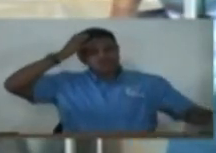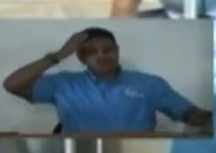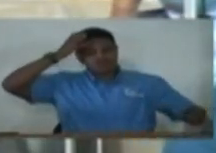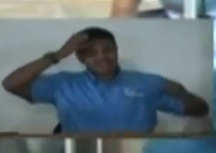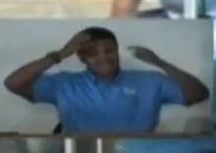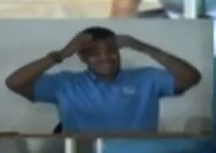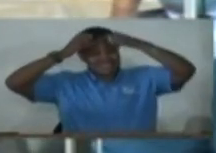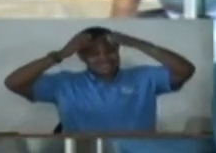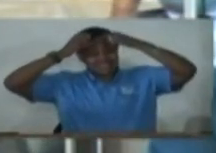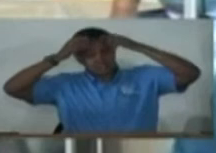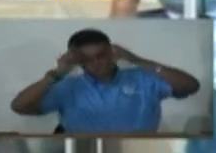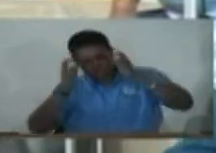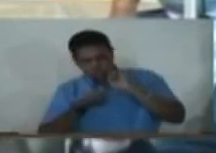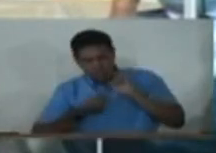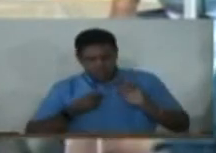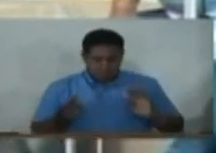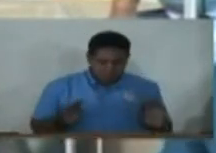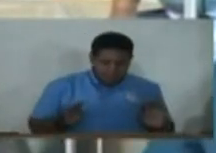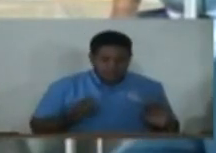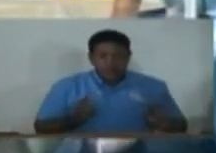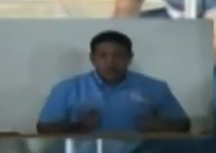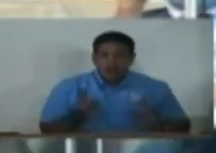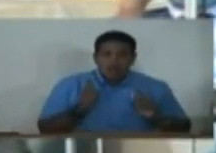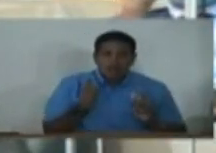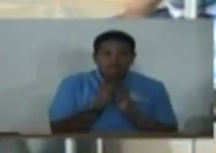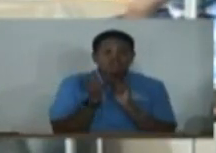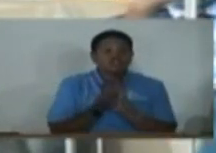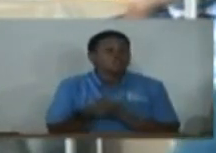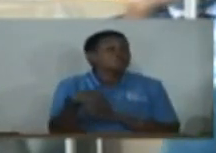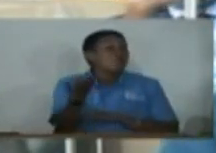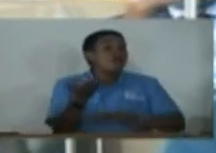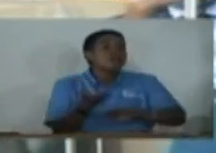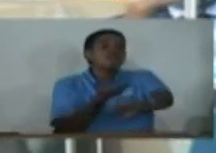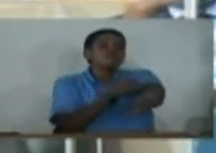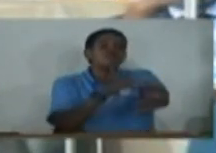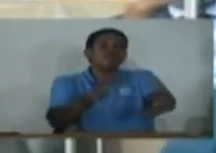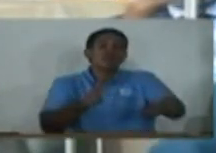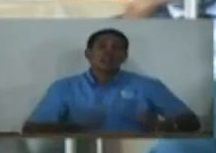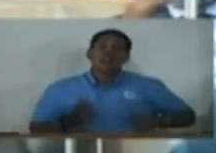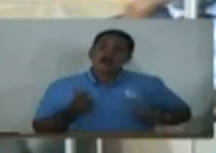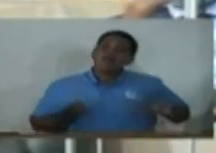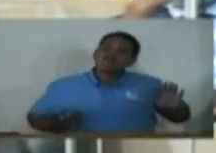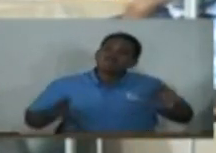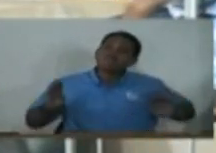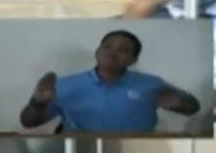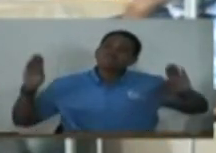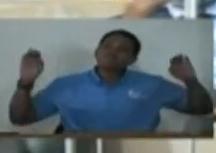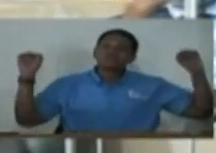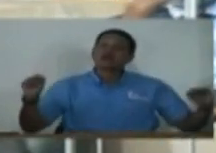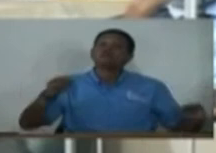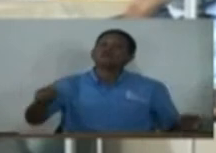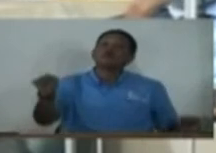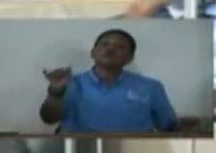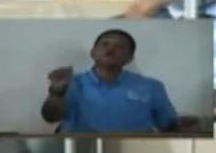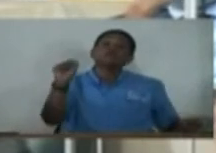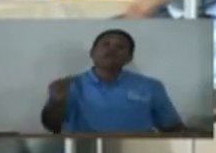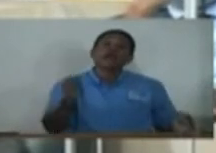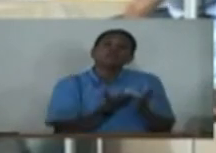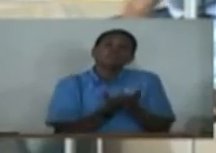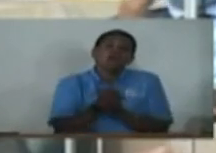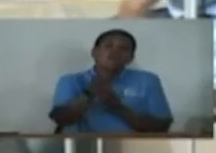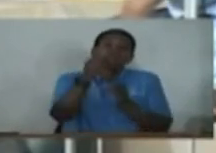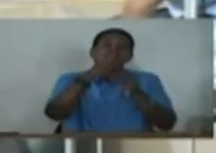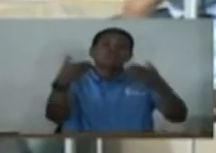transform their behavior and their lives to improve their life chances so that they too can survive in the